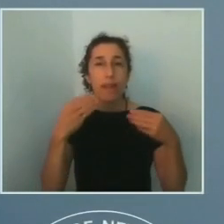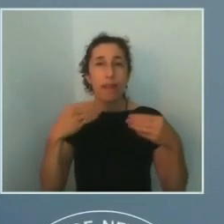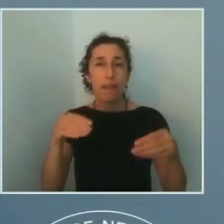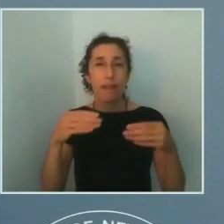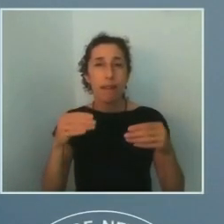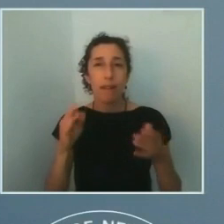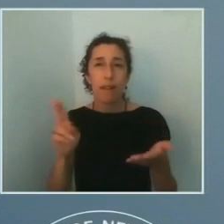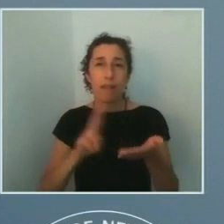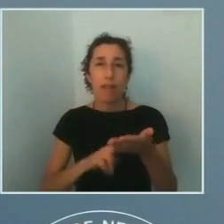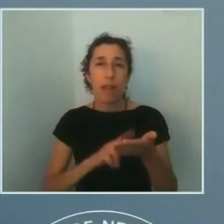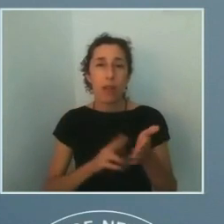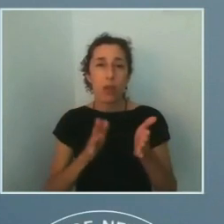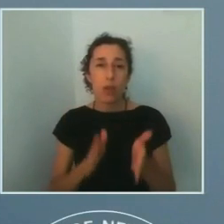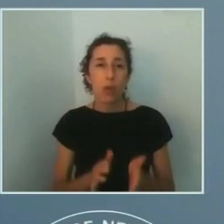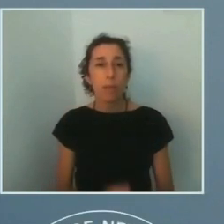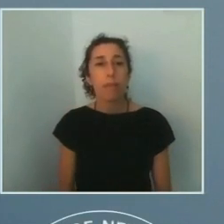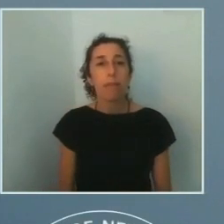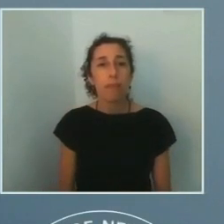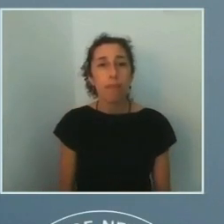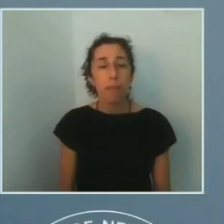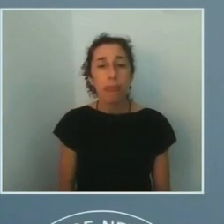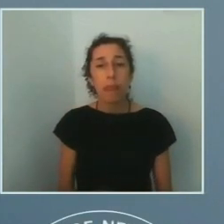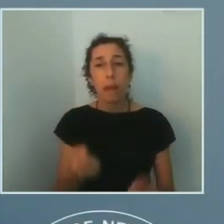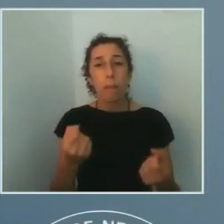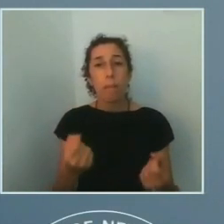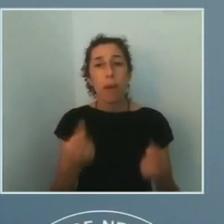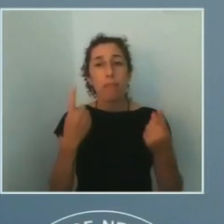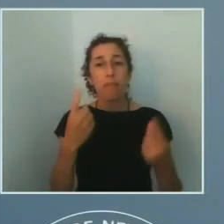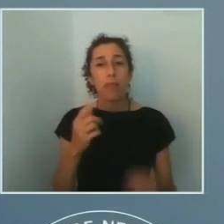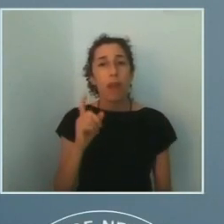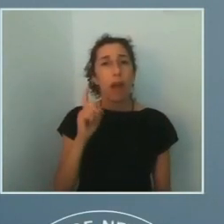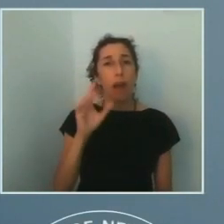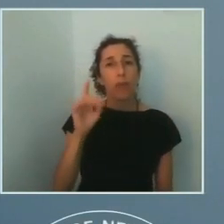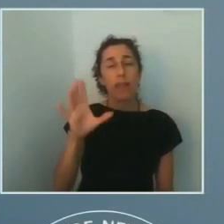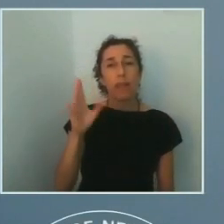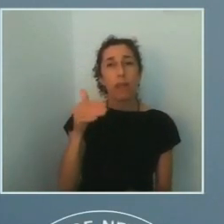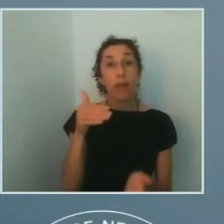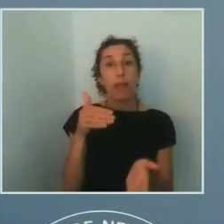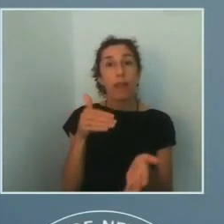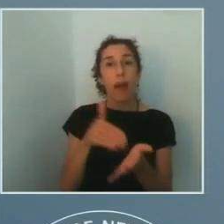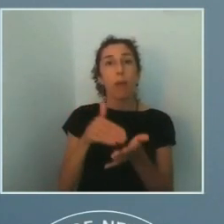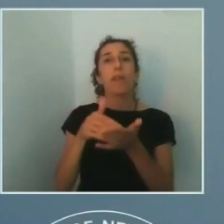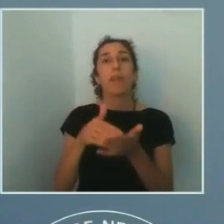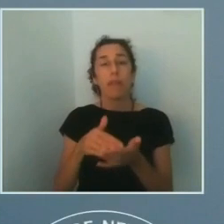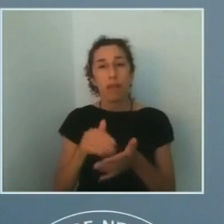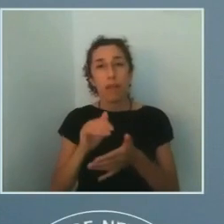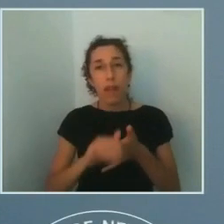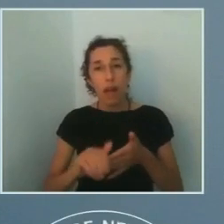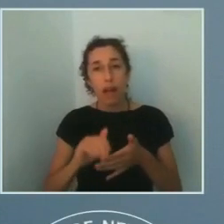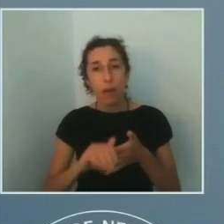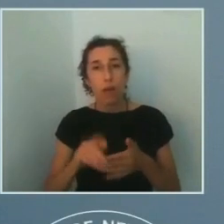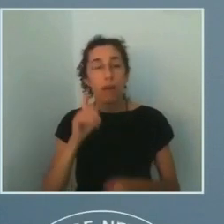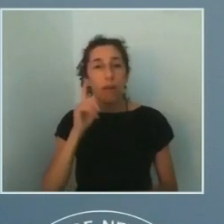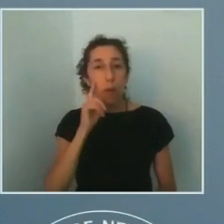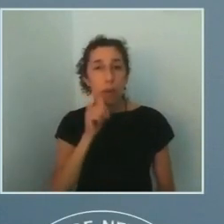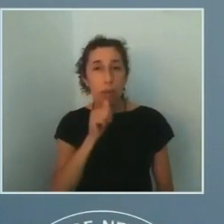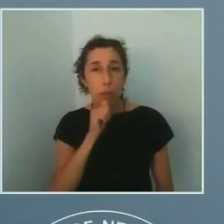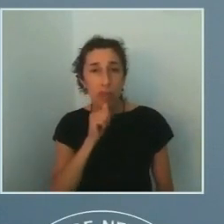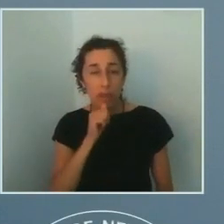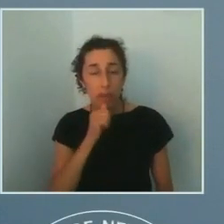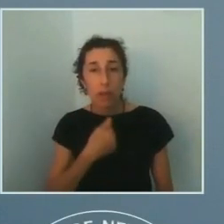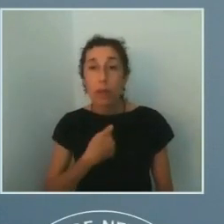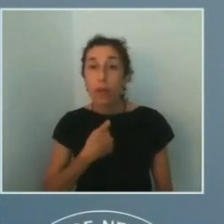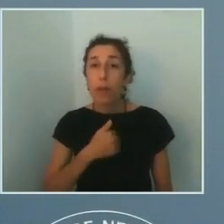look like that's what's going on, at least not from the statement itself. I mean, if you look at the facts and it turns out not to support those